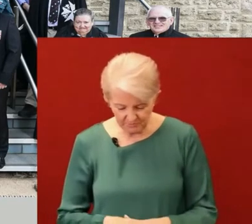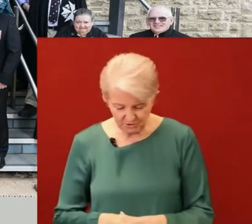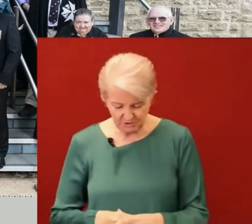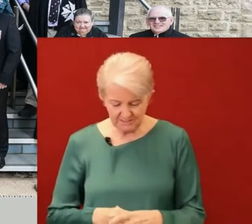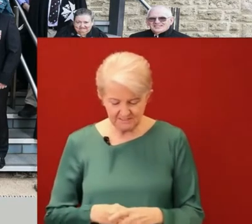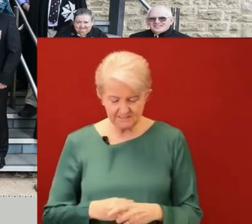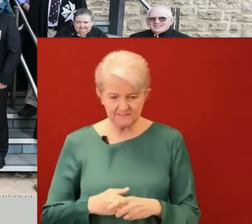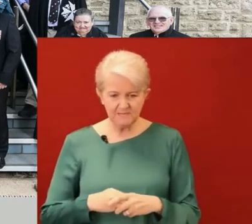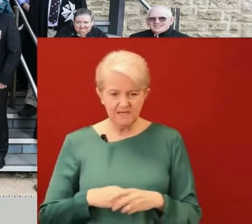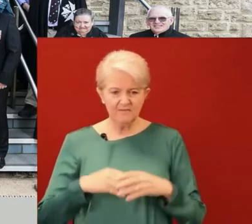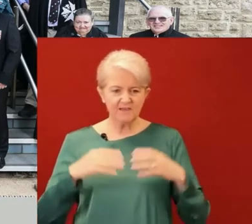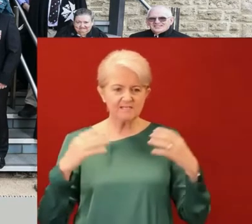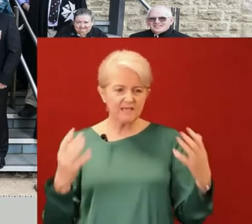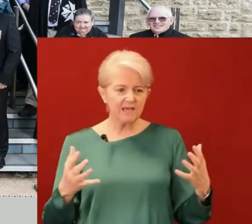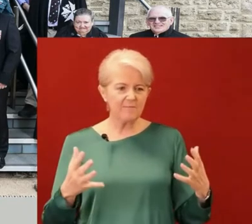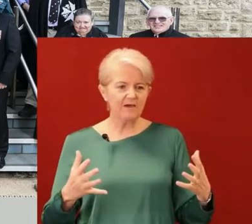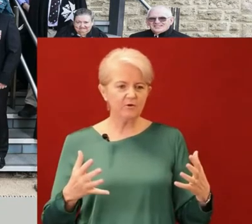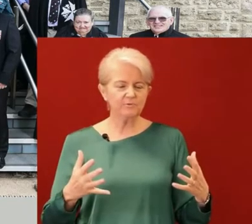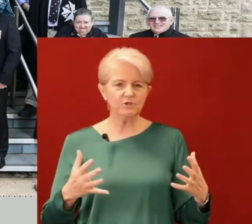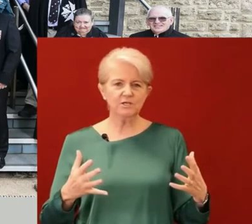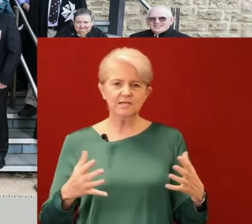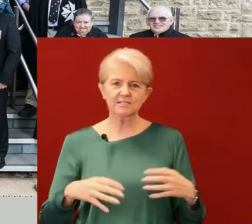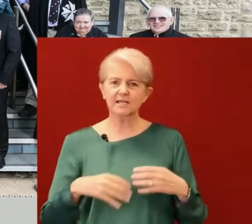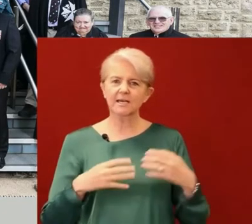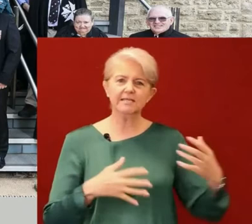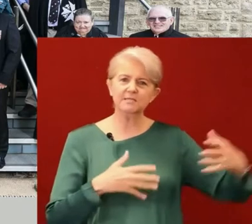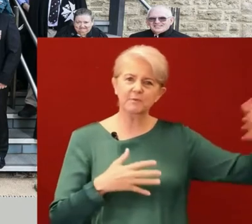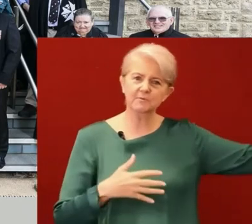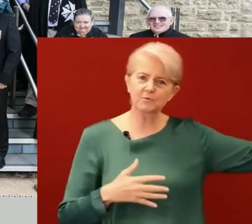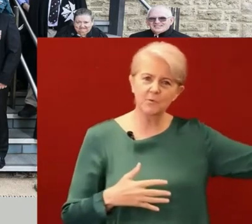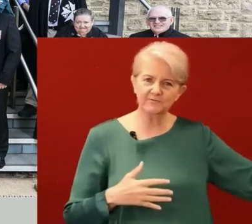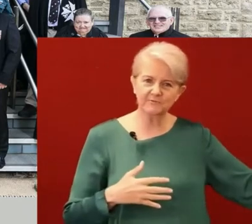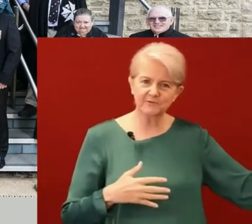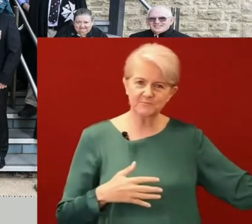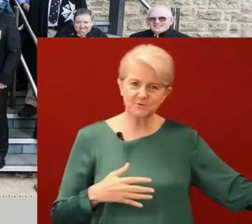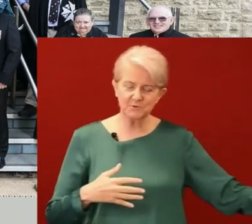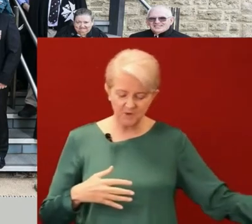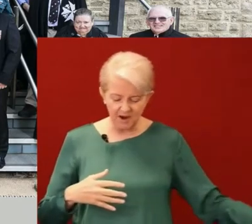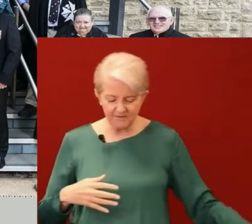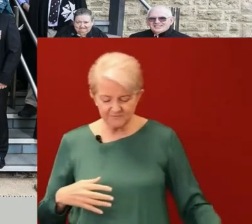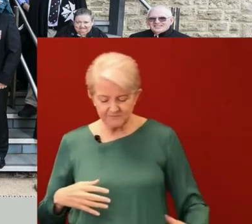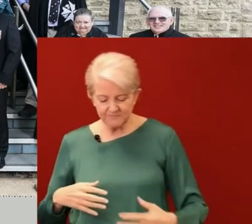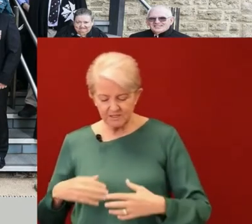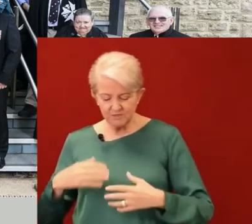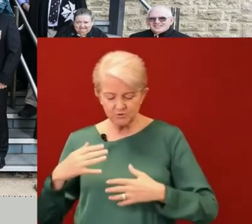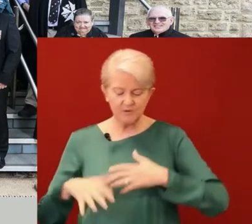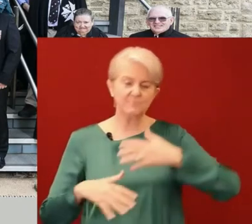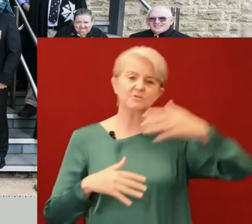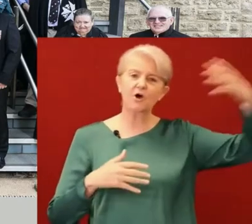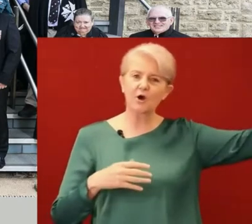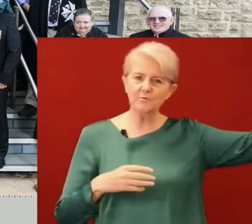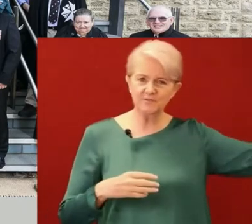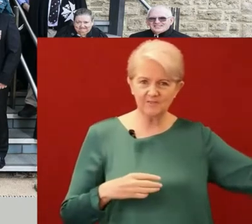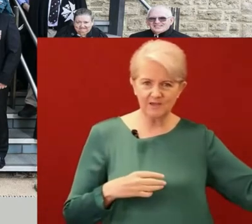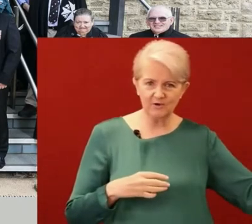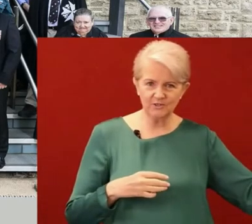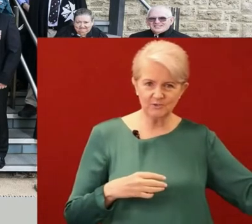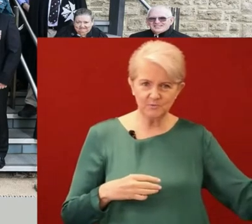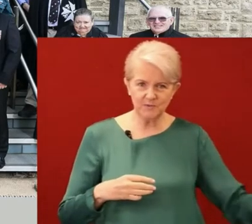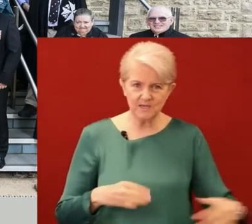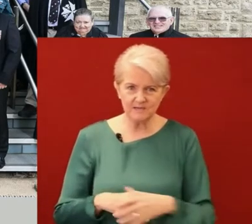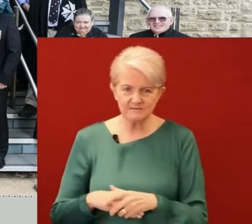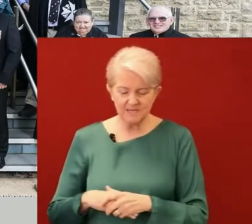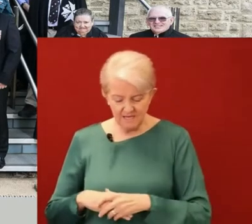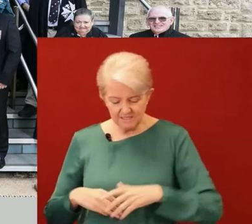to opportunities. They say about opportunities that lazy people wait for them to arrive. Dreamers hope that they're going